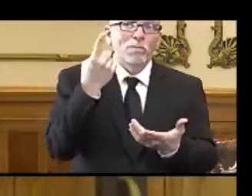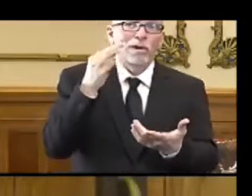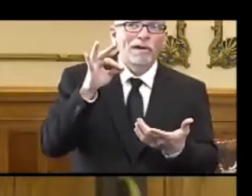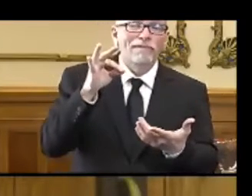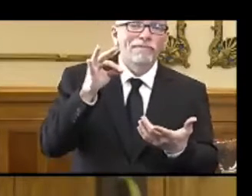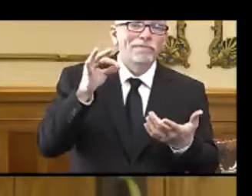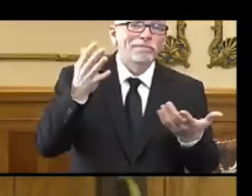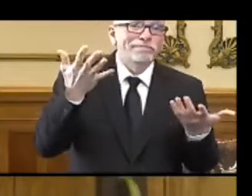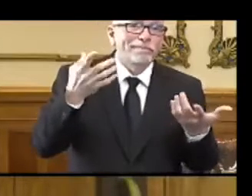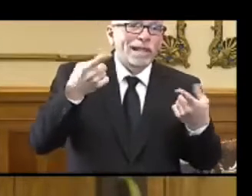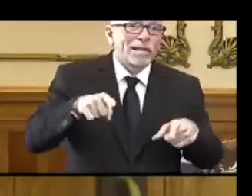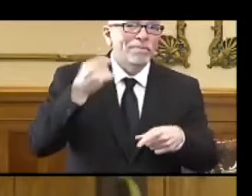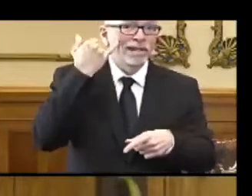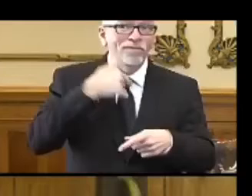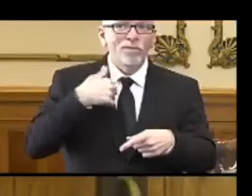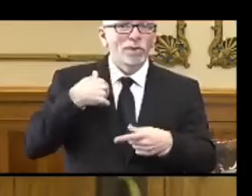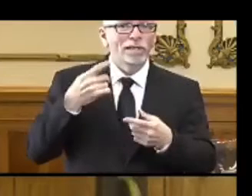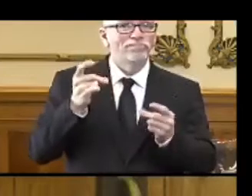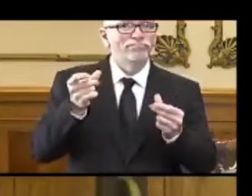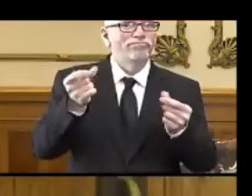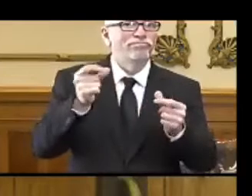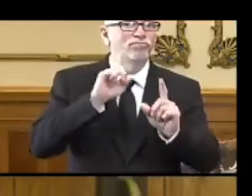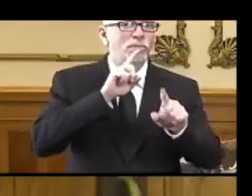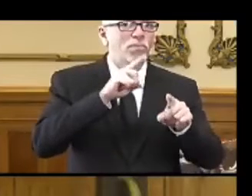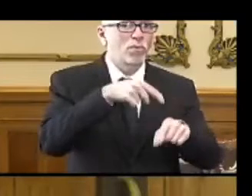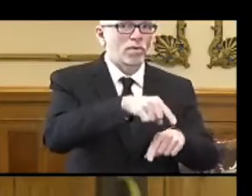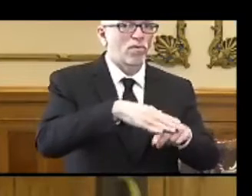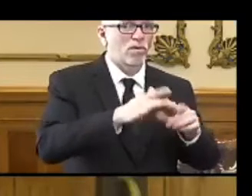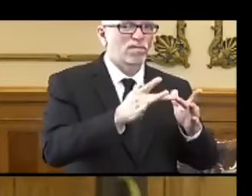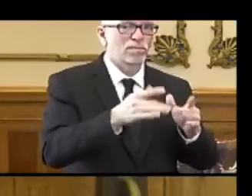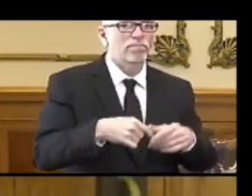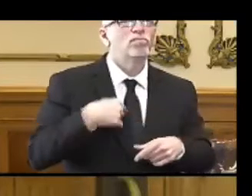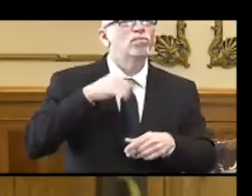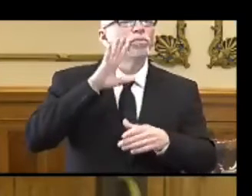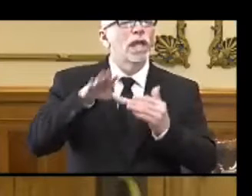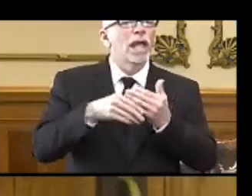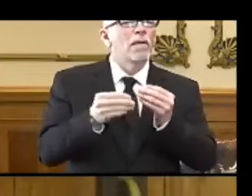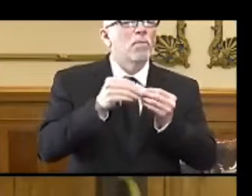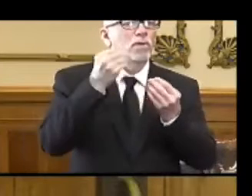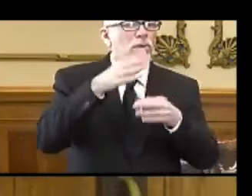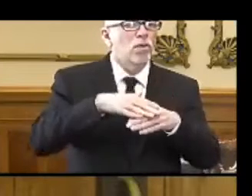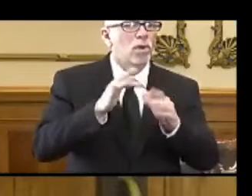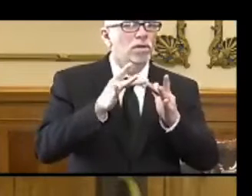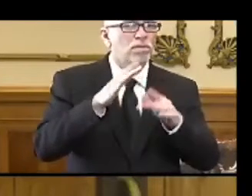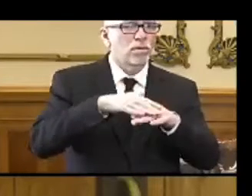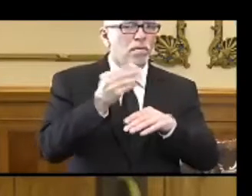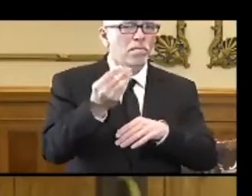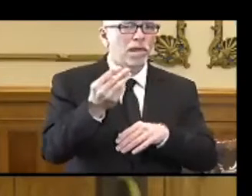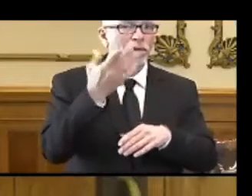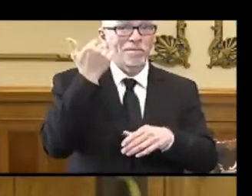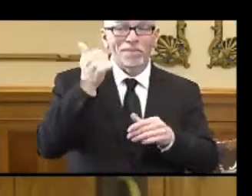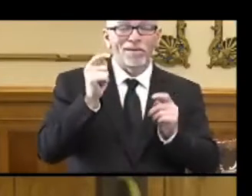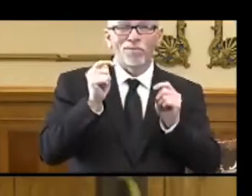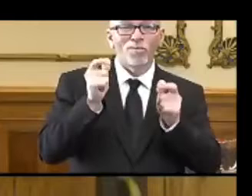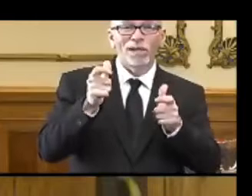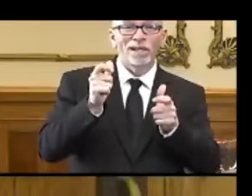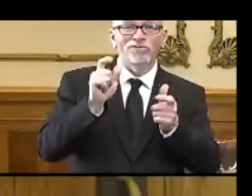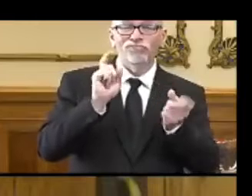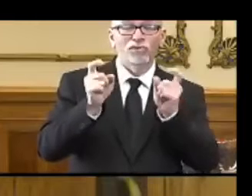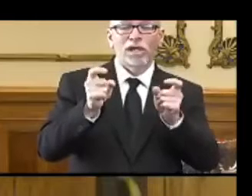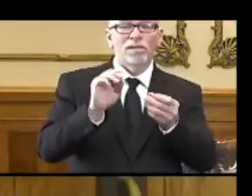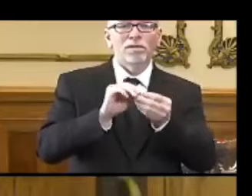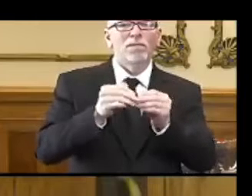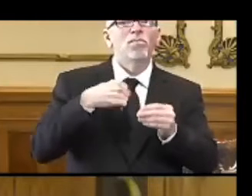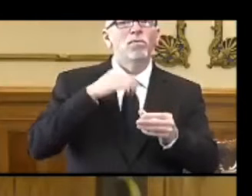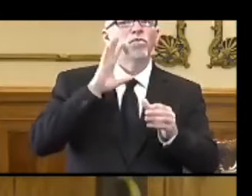event. As I said, we'll be adding much of this data to our dashboard on Monday. Because of these rapidly moving figures, we're also moving